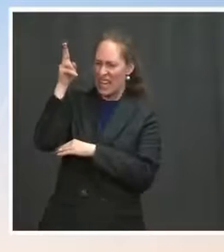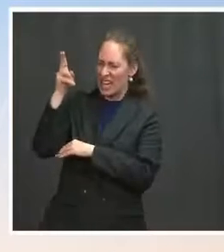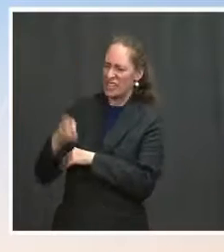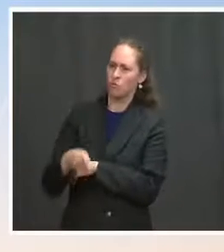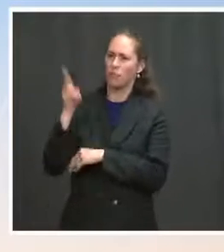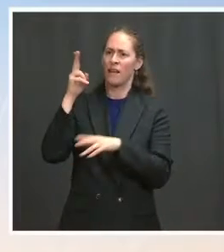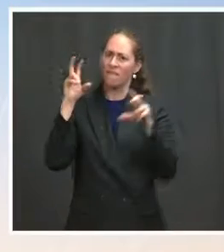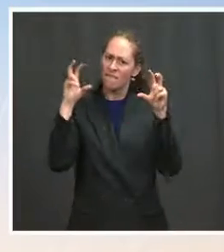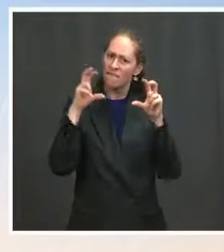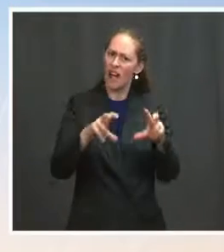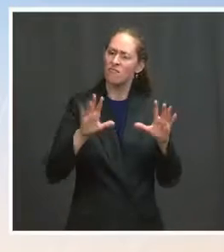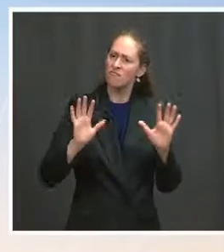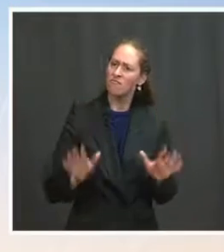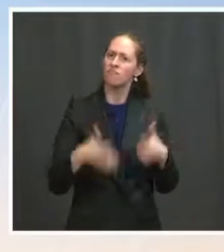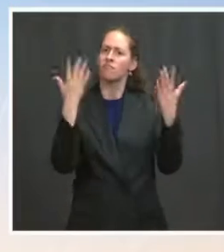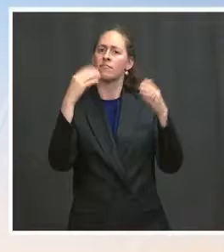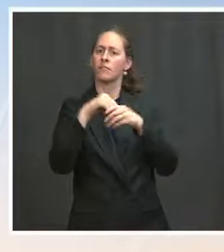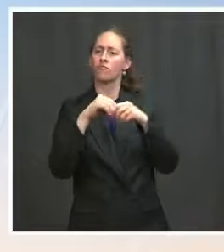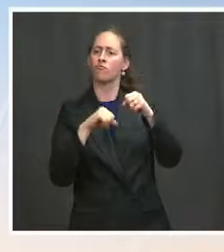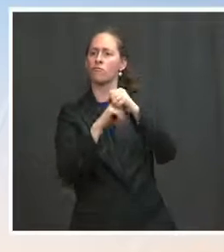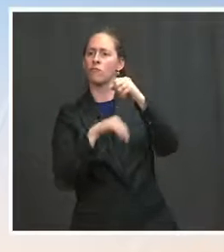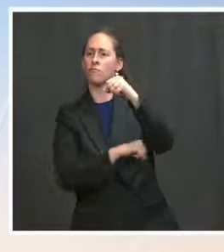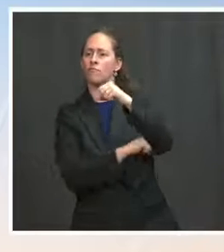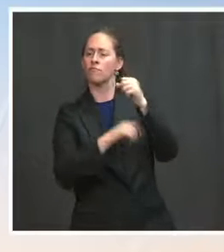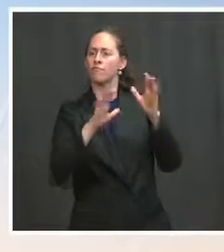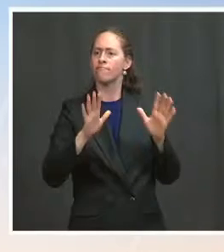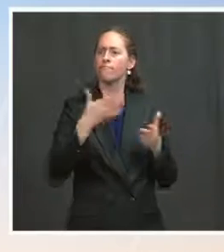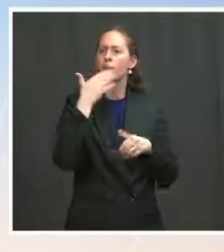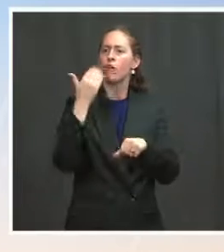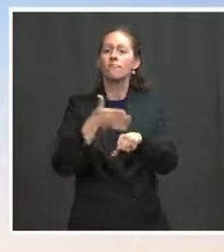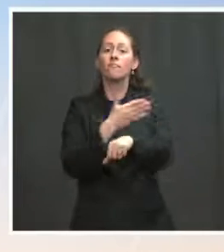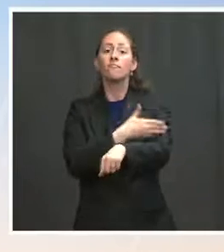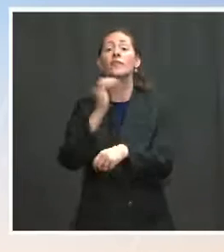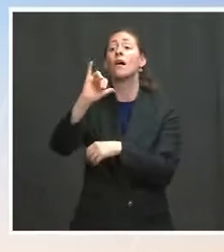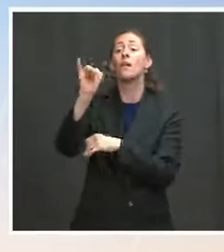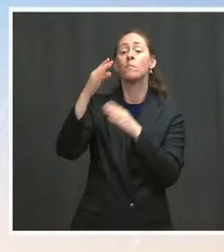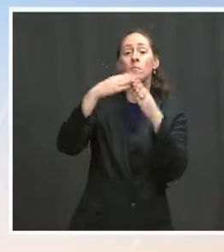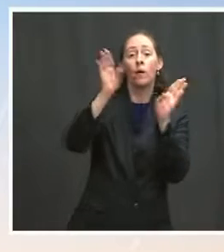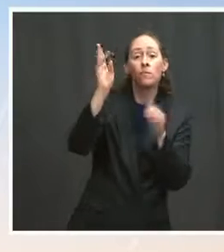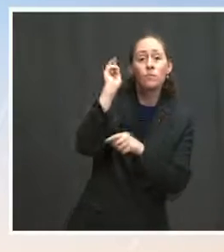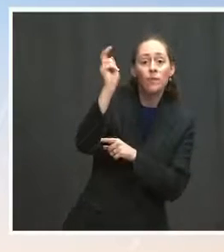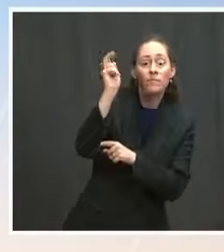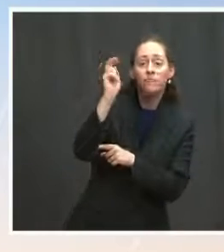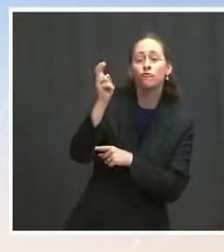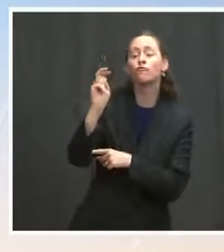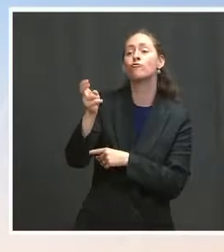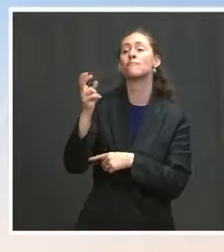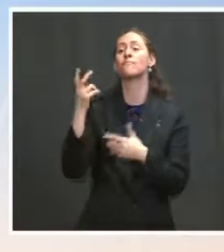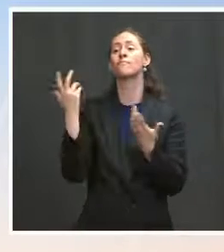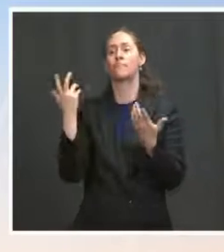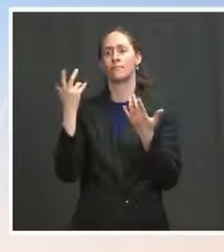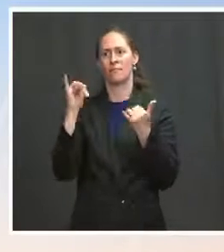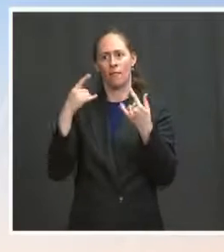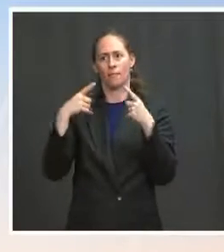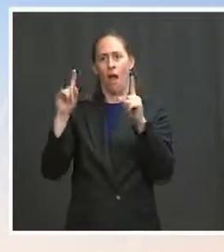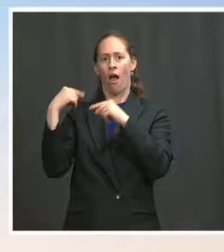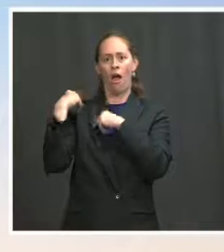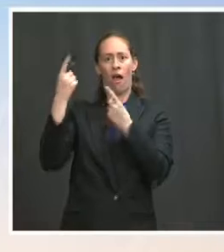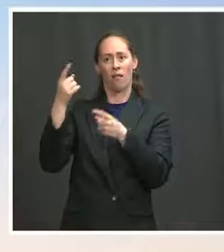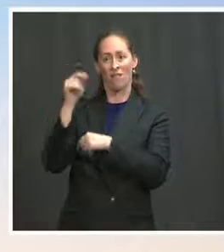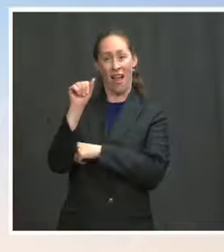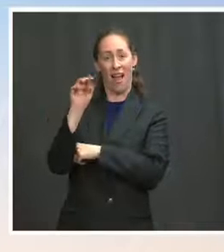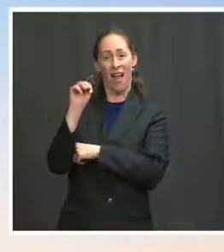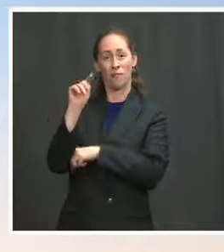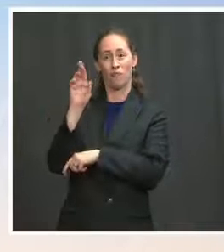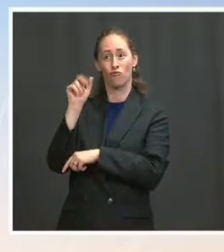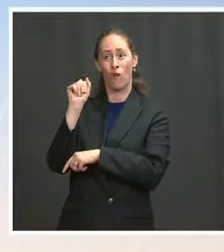largest investment in public transit in history, the largest in since the founding of Amtrak. And as I've noted, it would expand broadband access.